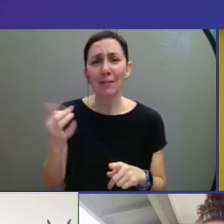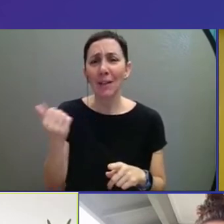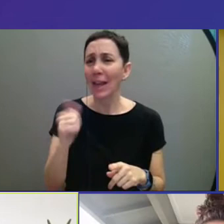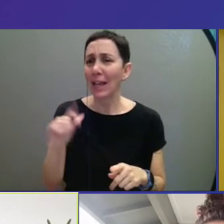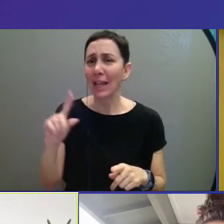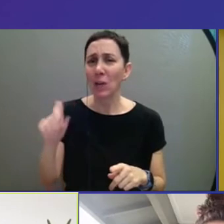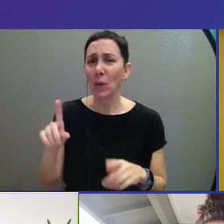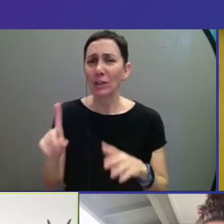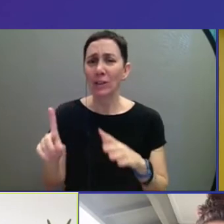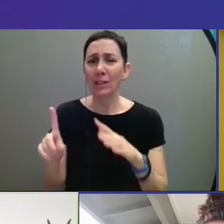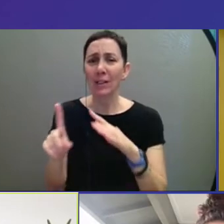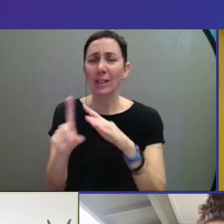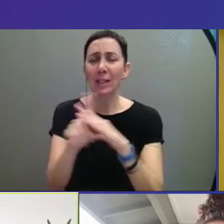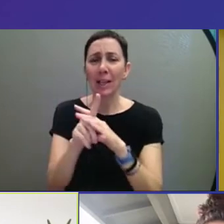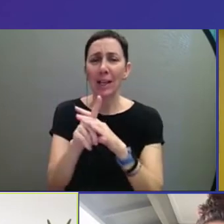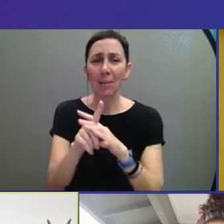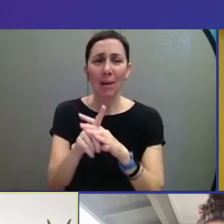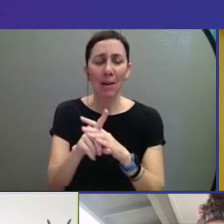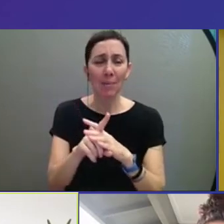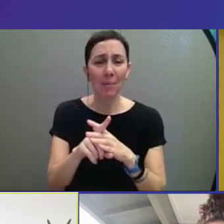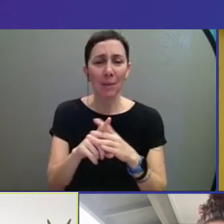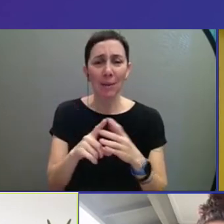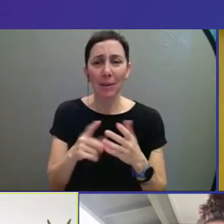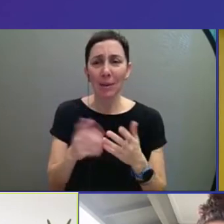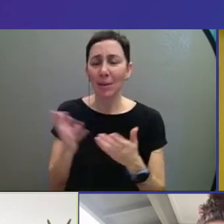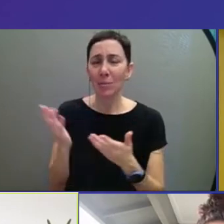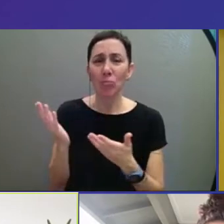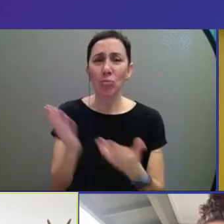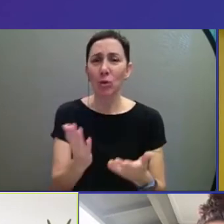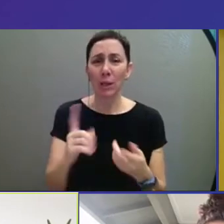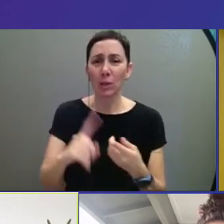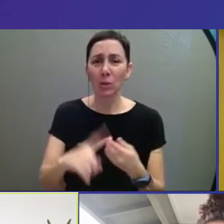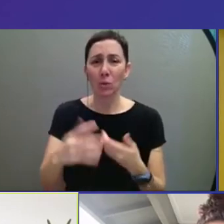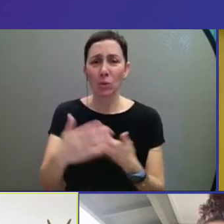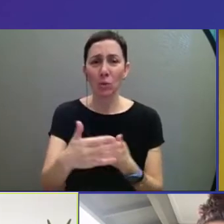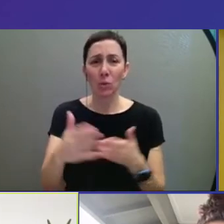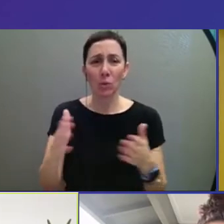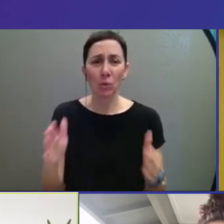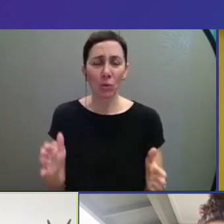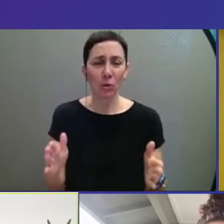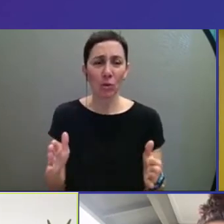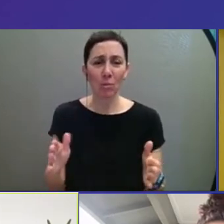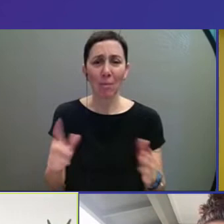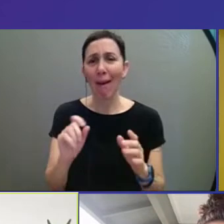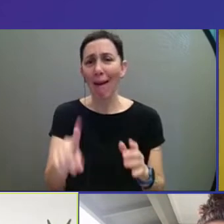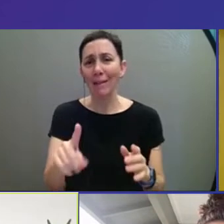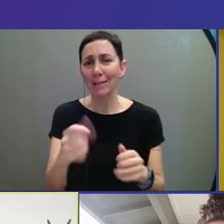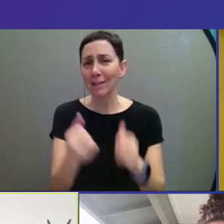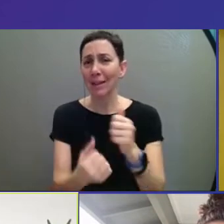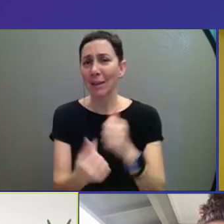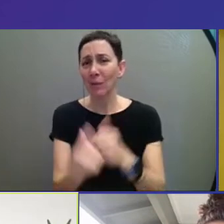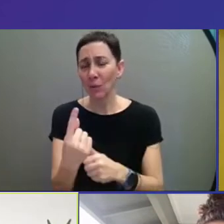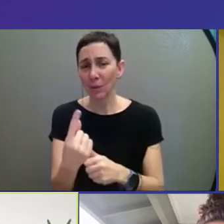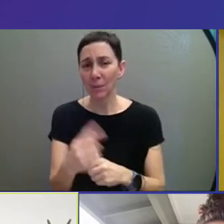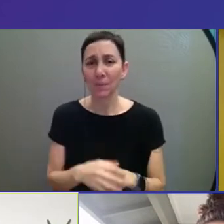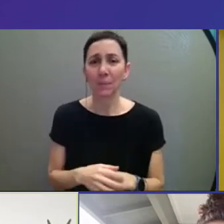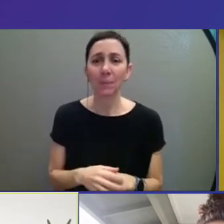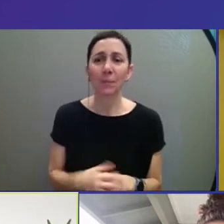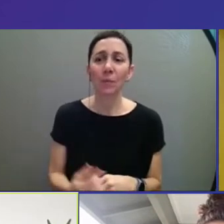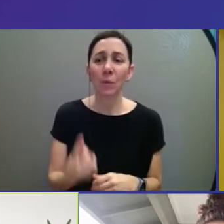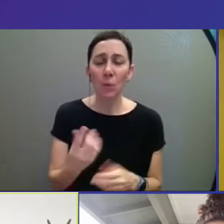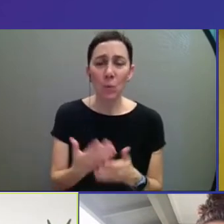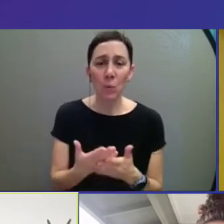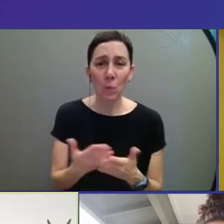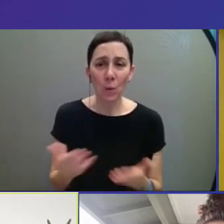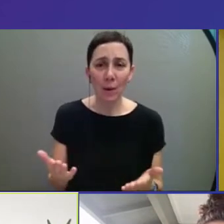as a collective to build, please bring it in the room and cite the question for everybody. One thing that